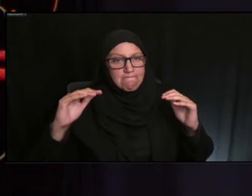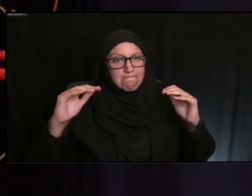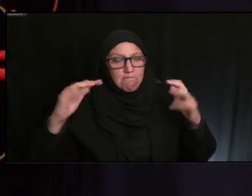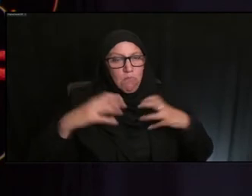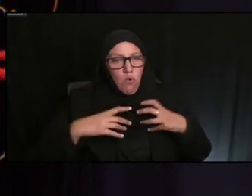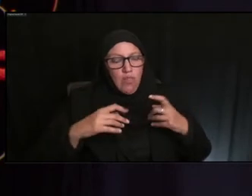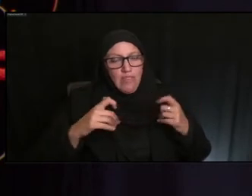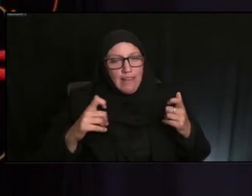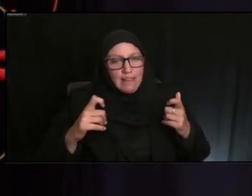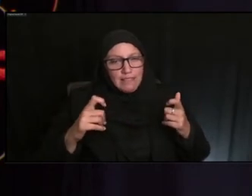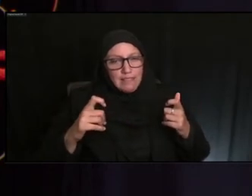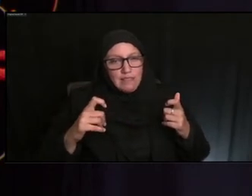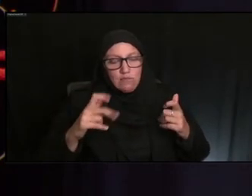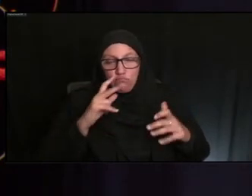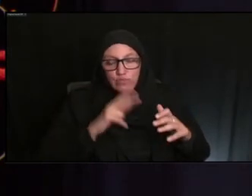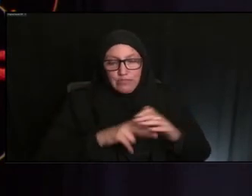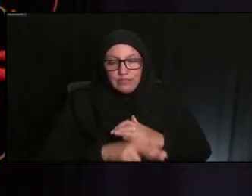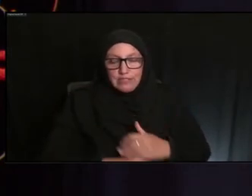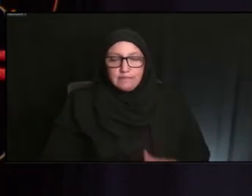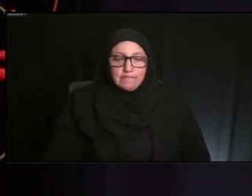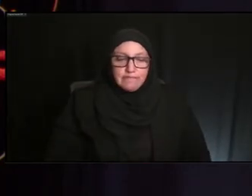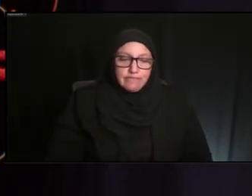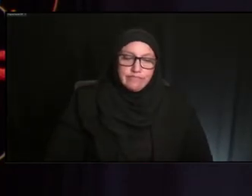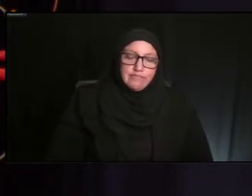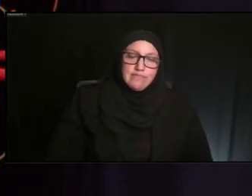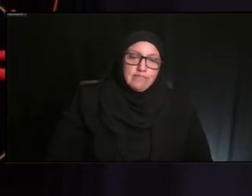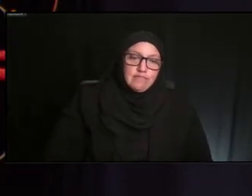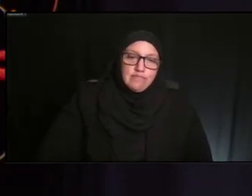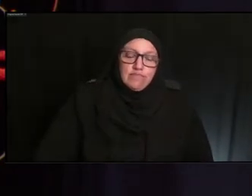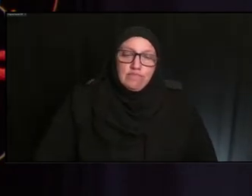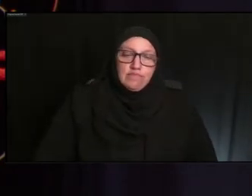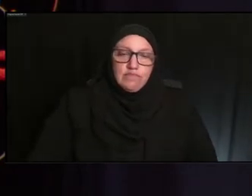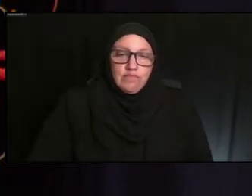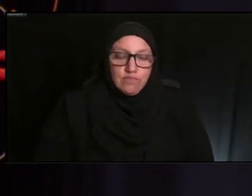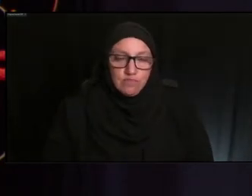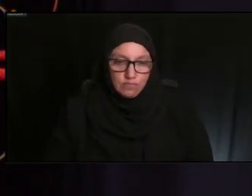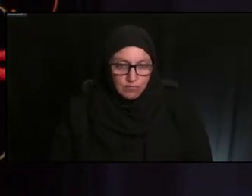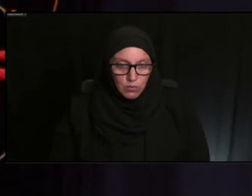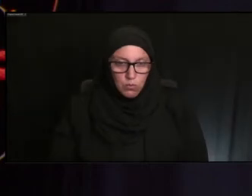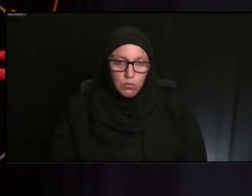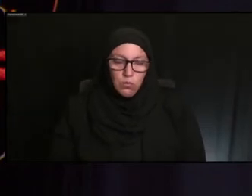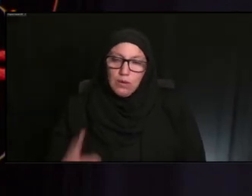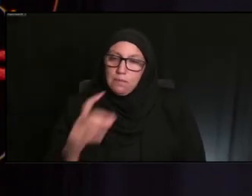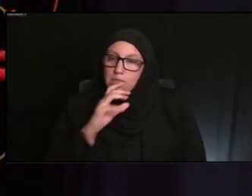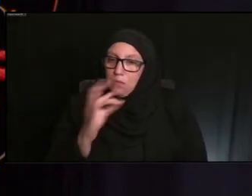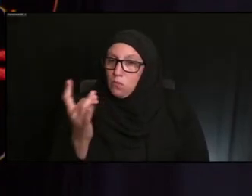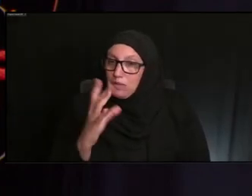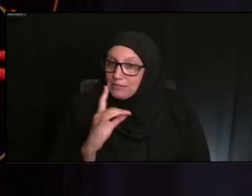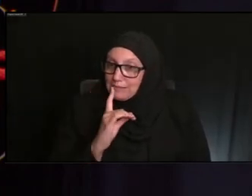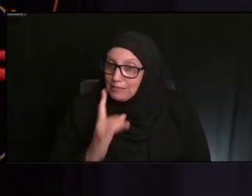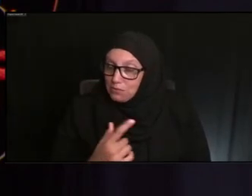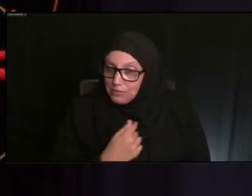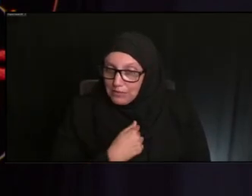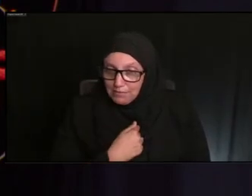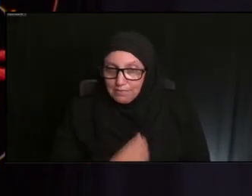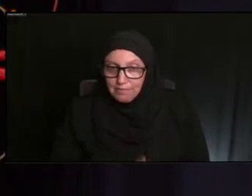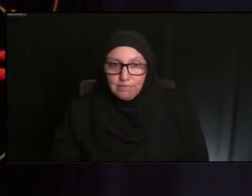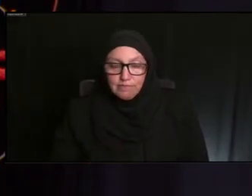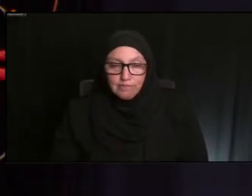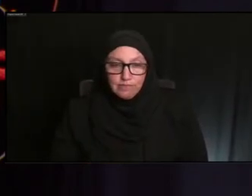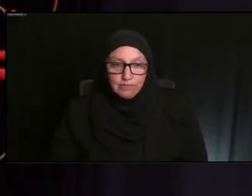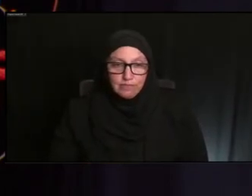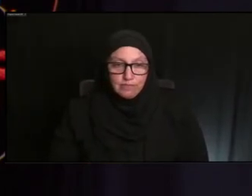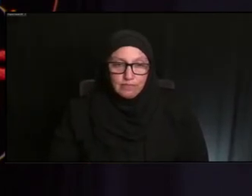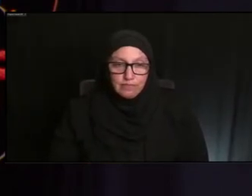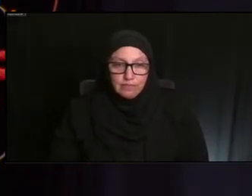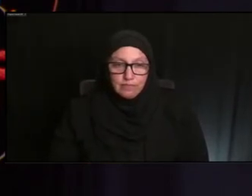You know, they'll tell you, if this man, one man once said, he said to me, if God did not, forget